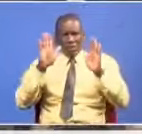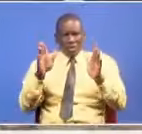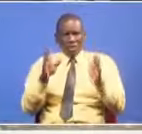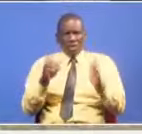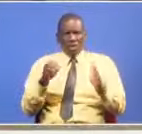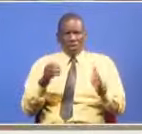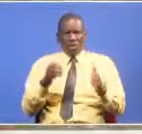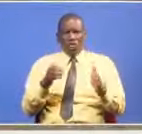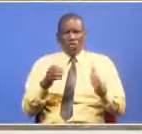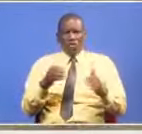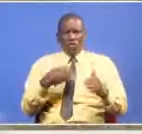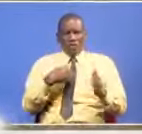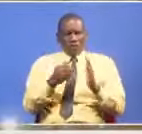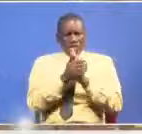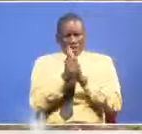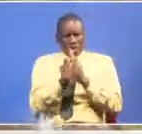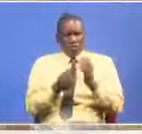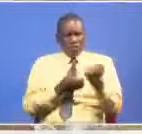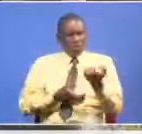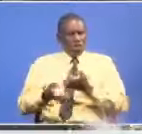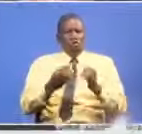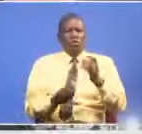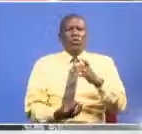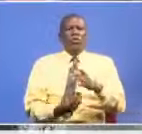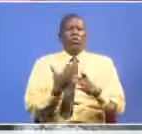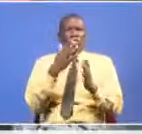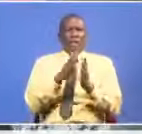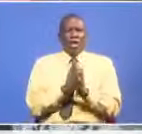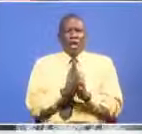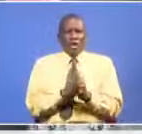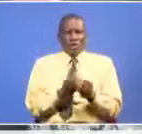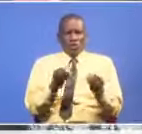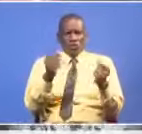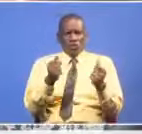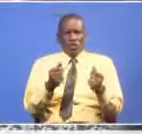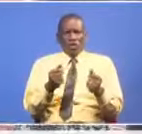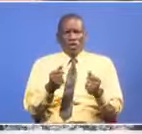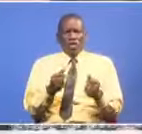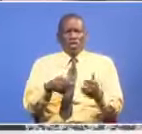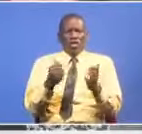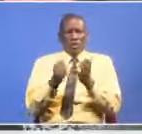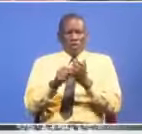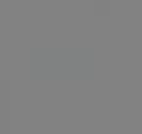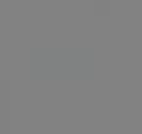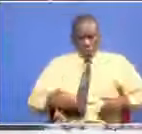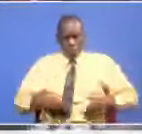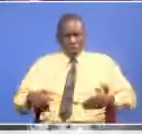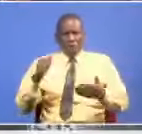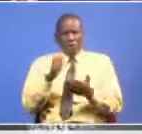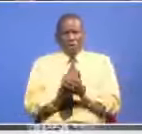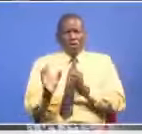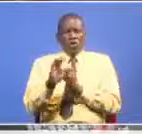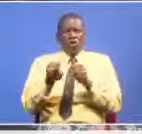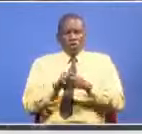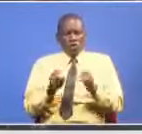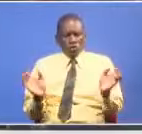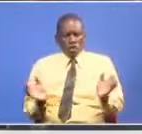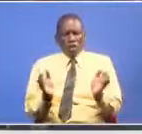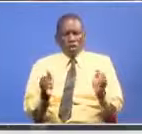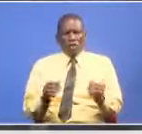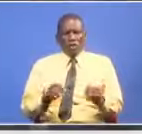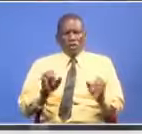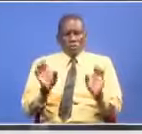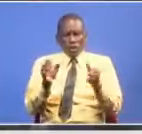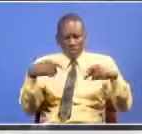acquiring skills in achieving economic growth and curbing the issue of youth unemployment in the country. He also encouraged members of the Fourth